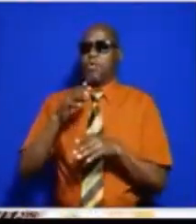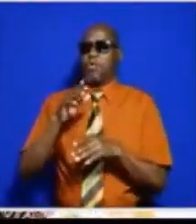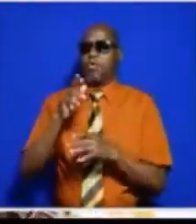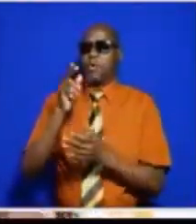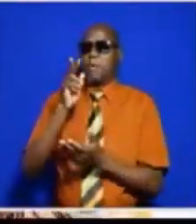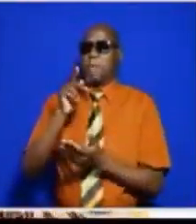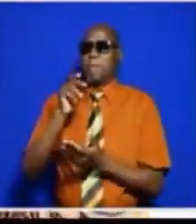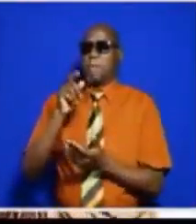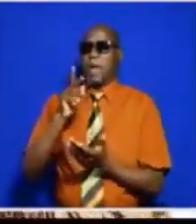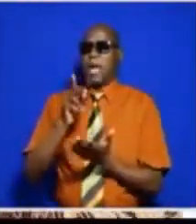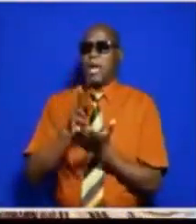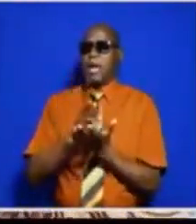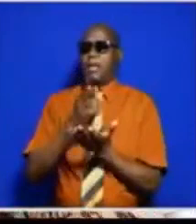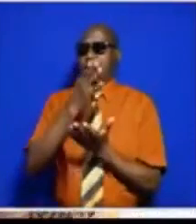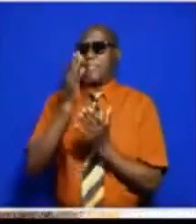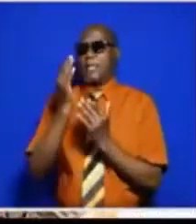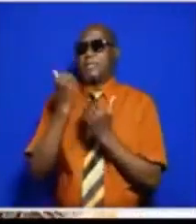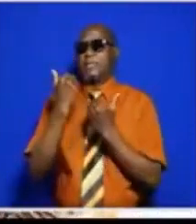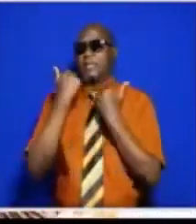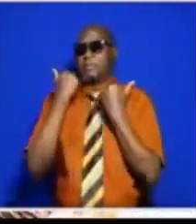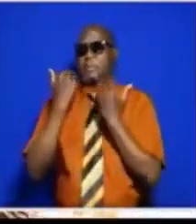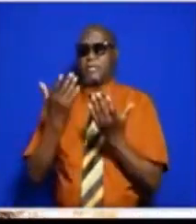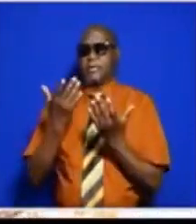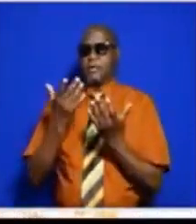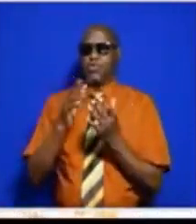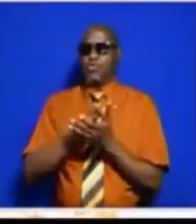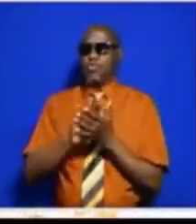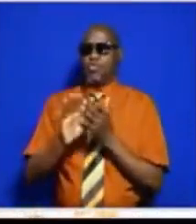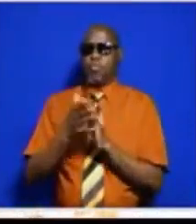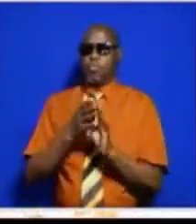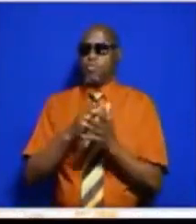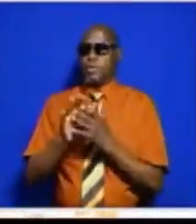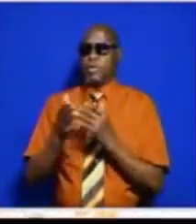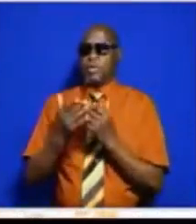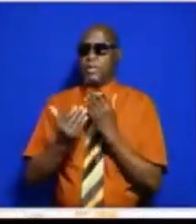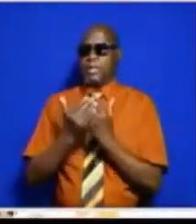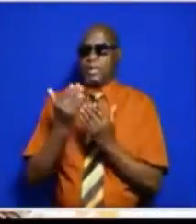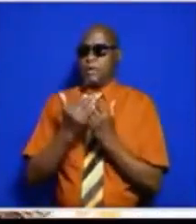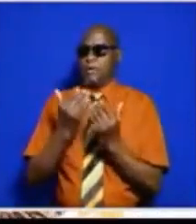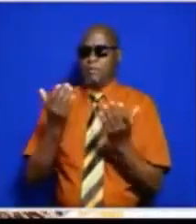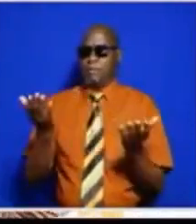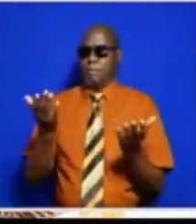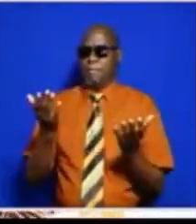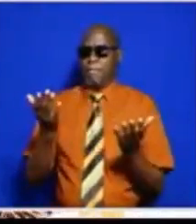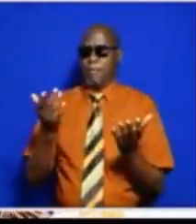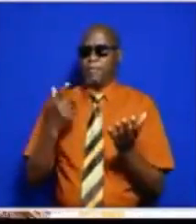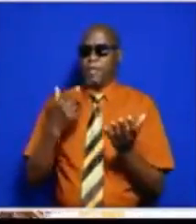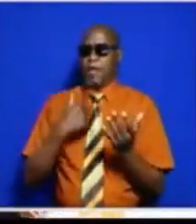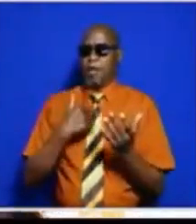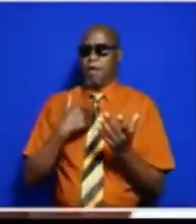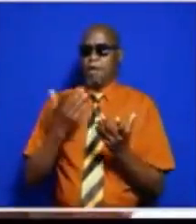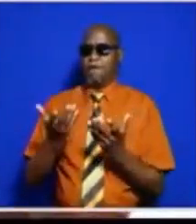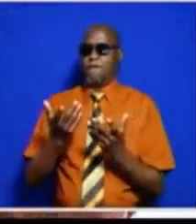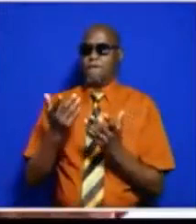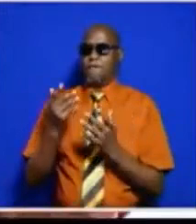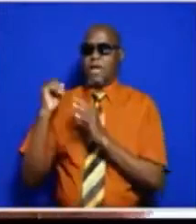just sleeping, greasy, and nobody really pays attention. They are just carrying